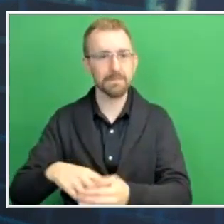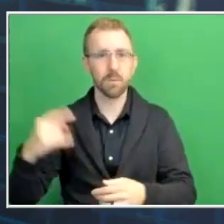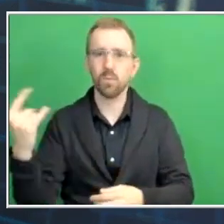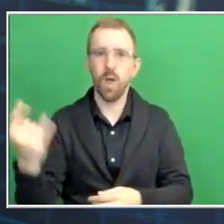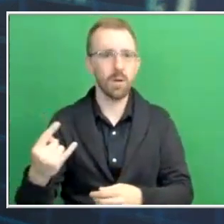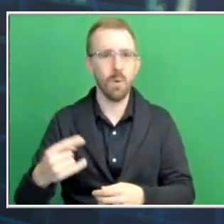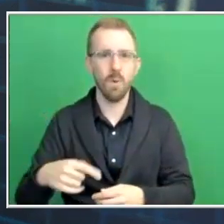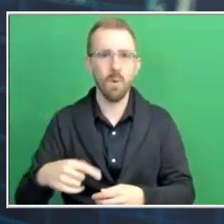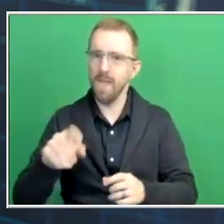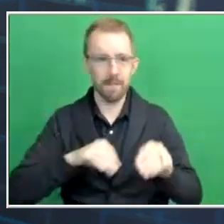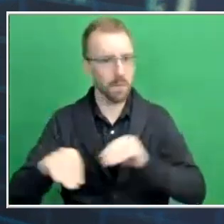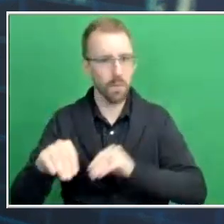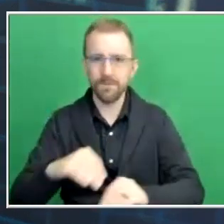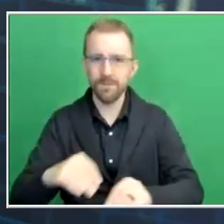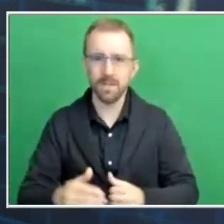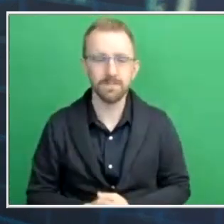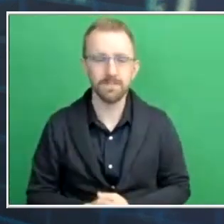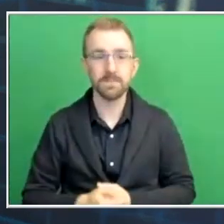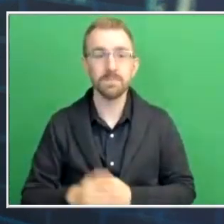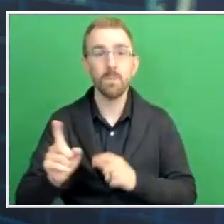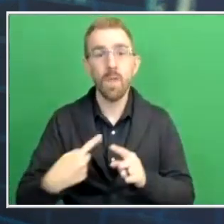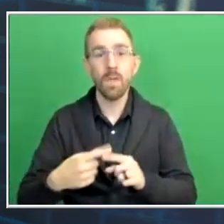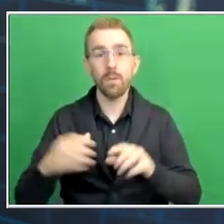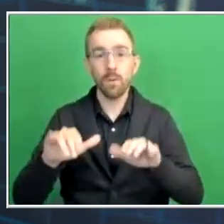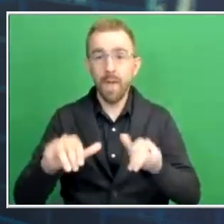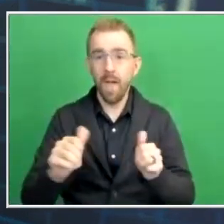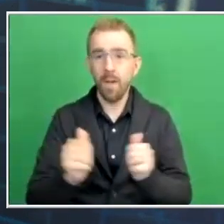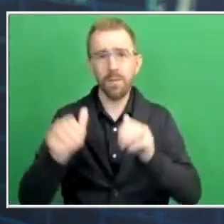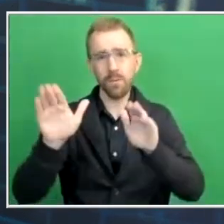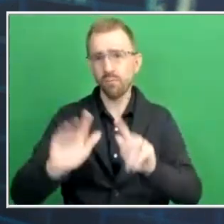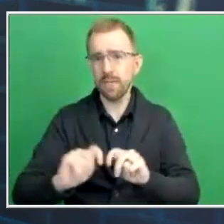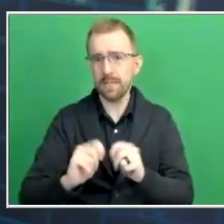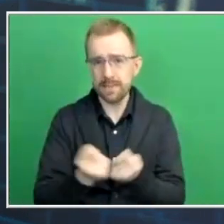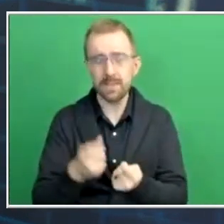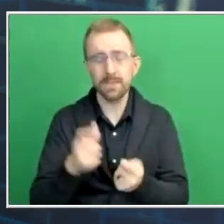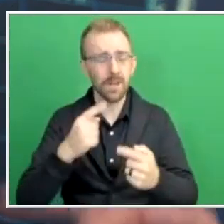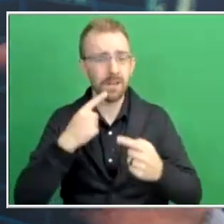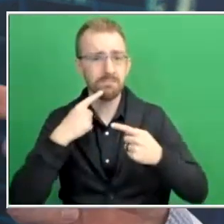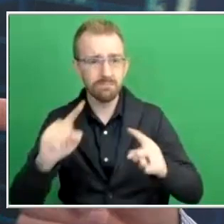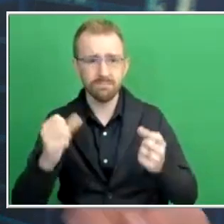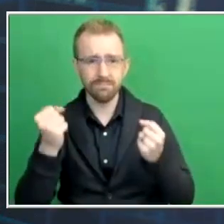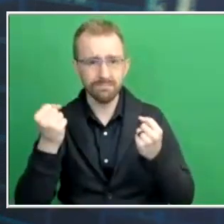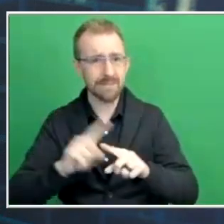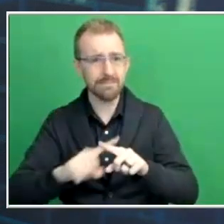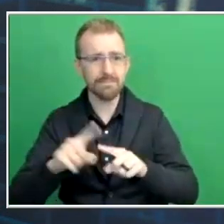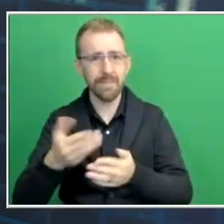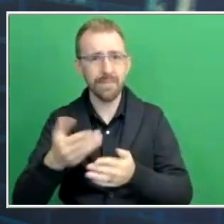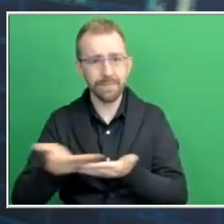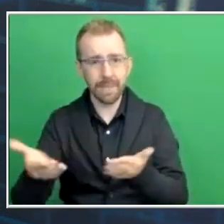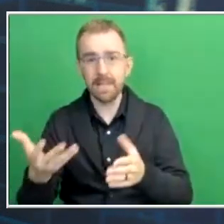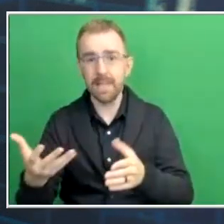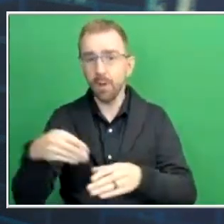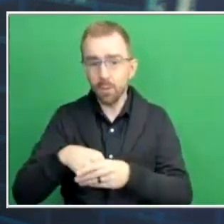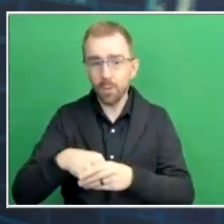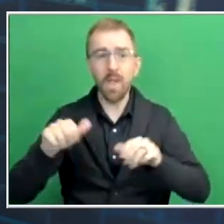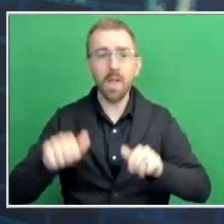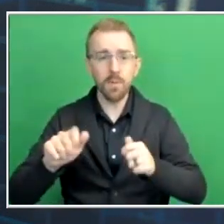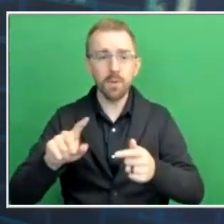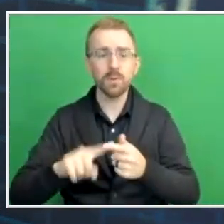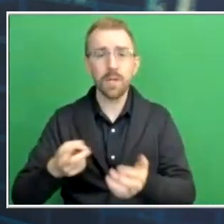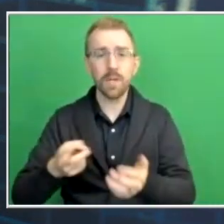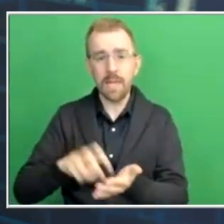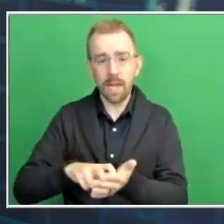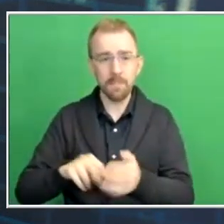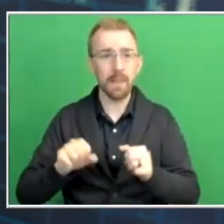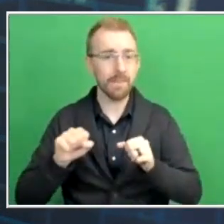move. And when you do that with a great team, you can accomplish a lot of things, including being able to get up, lift weights,